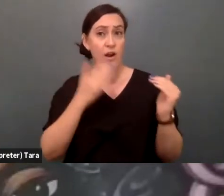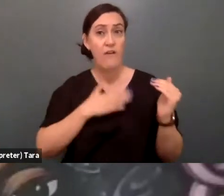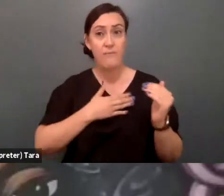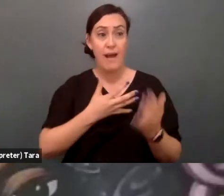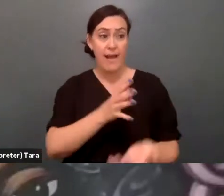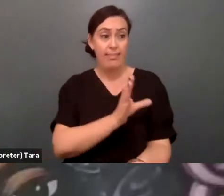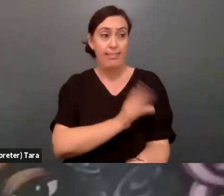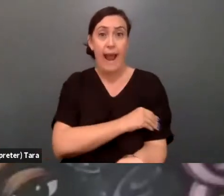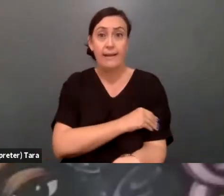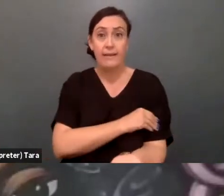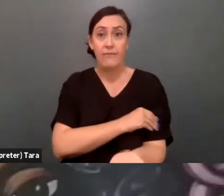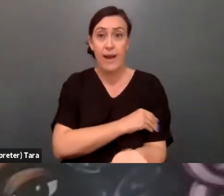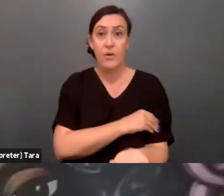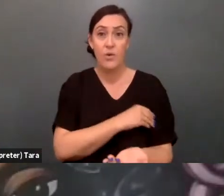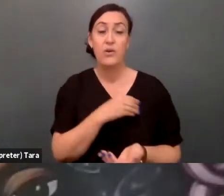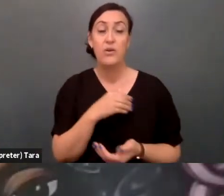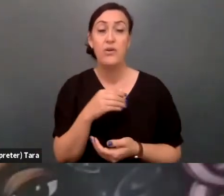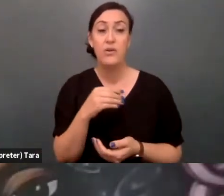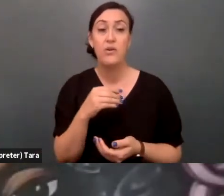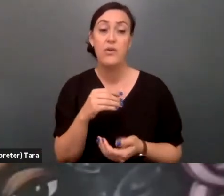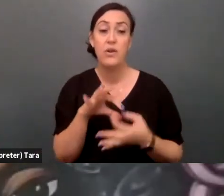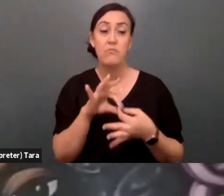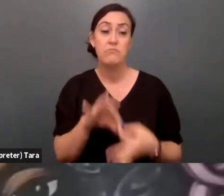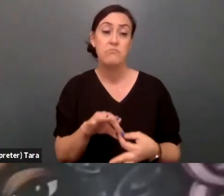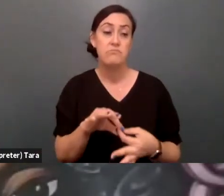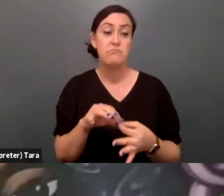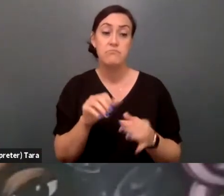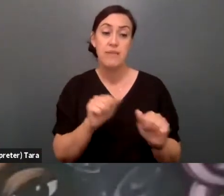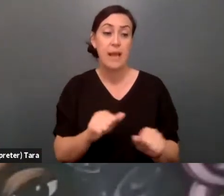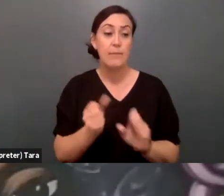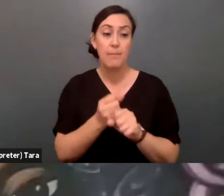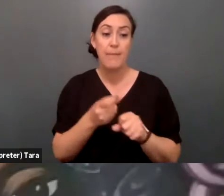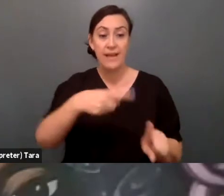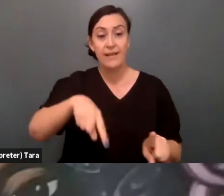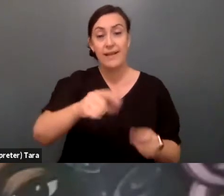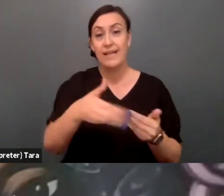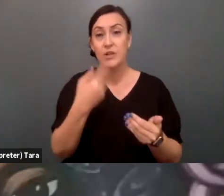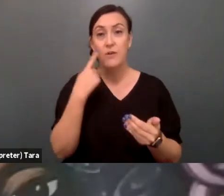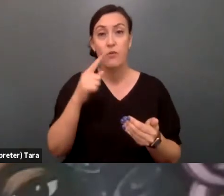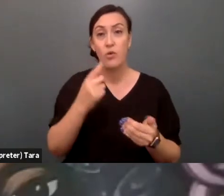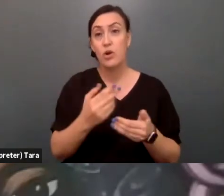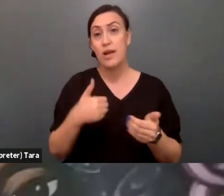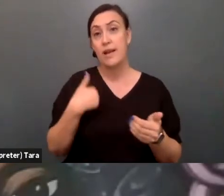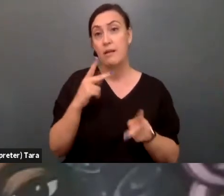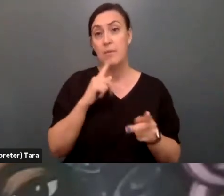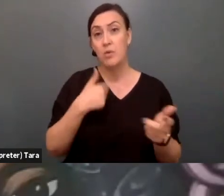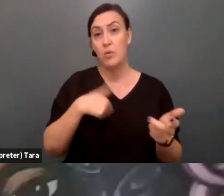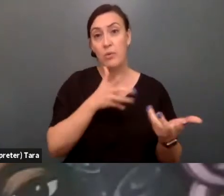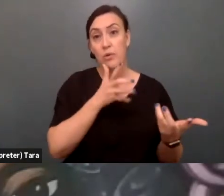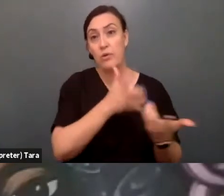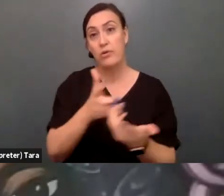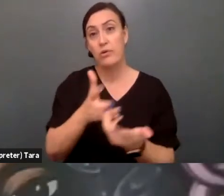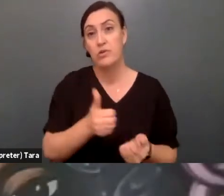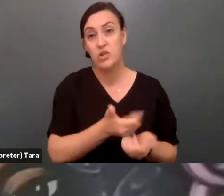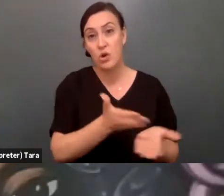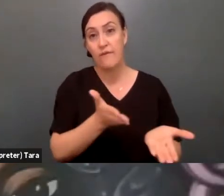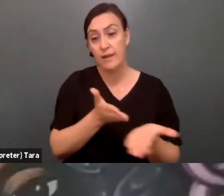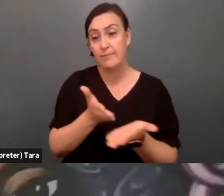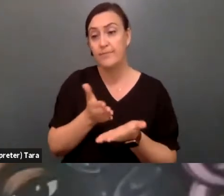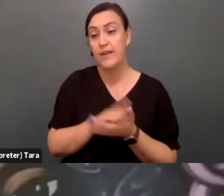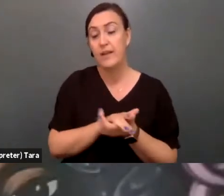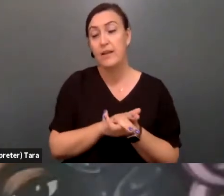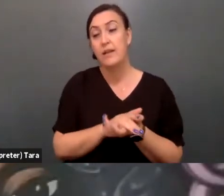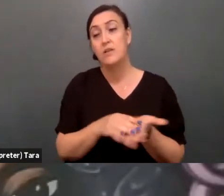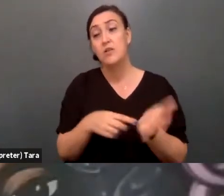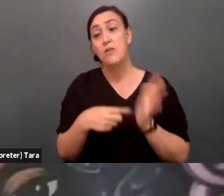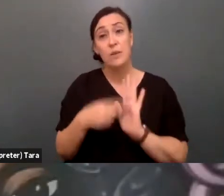in terms of being able to make things easier for the young people that we were serving. For example, we would have these